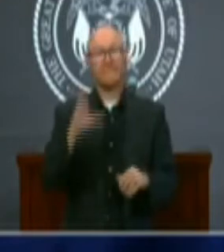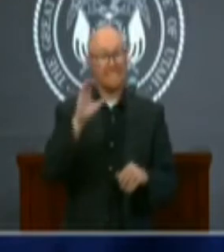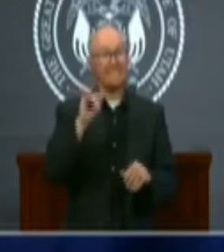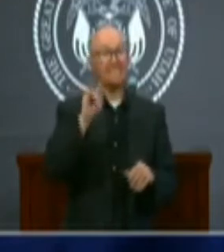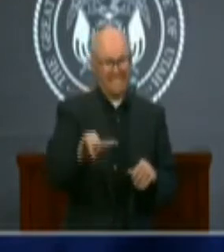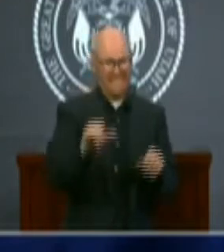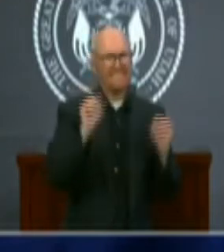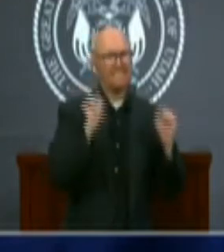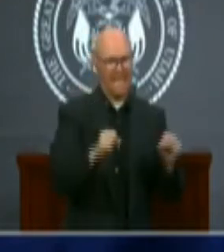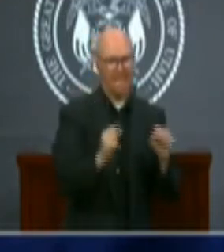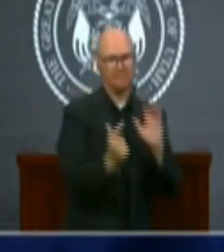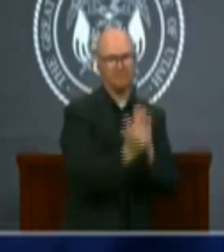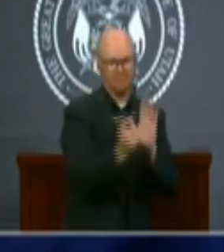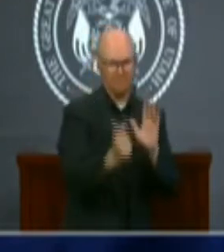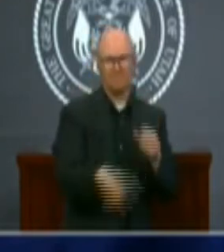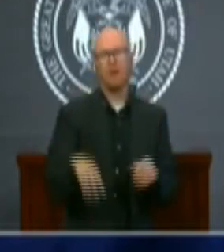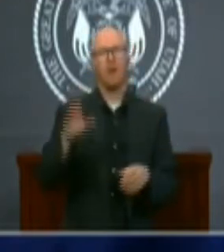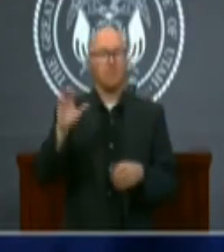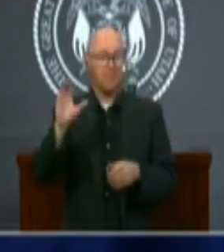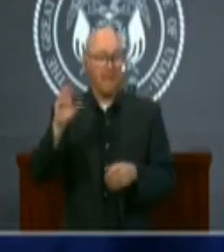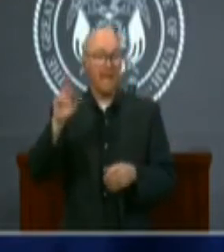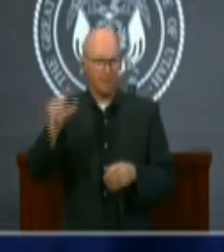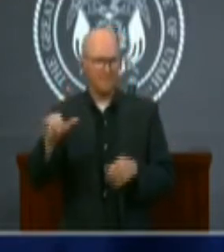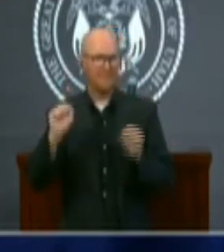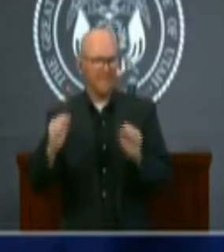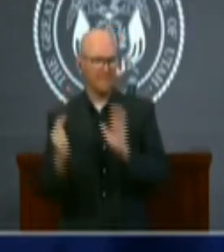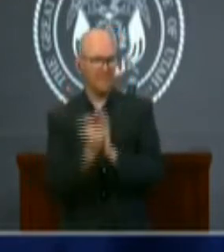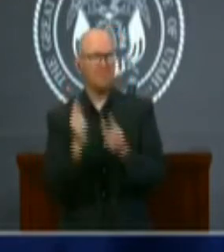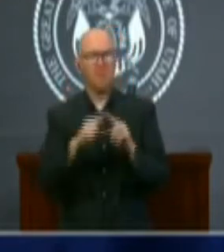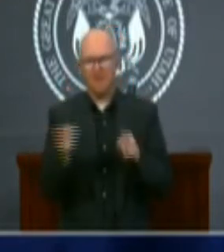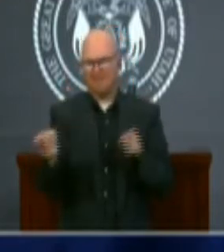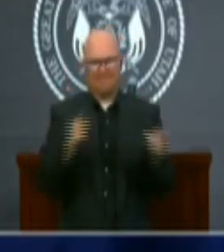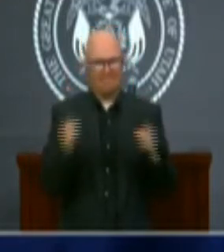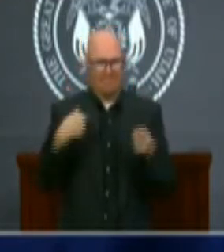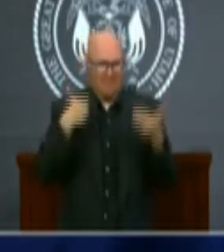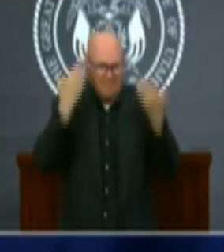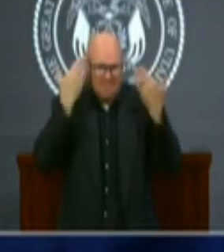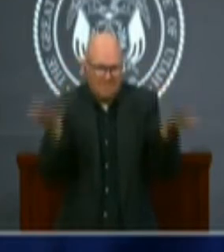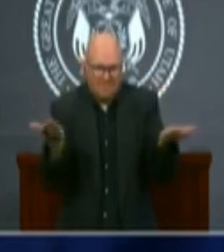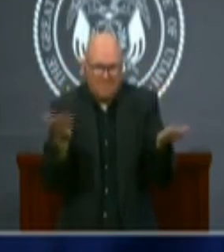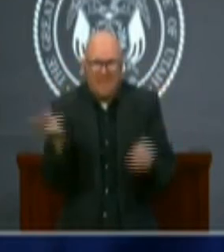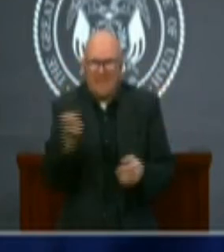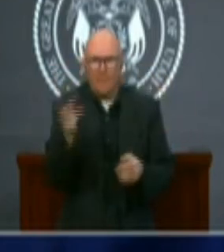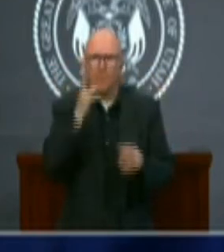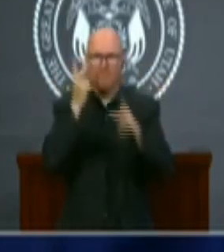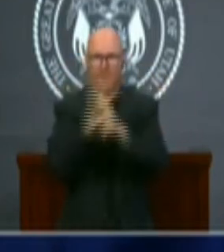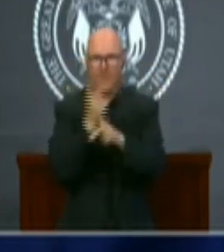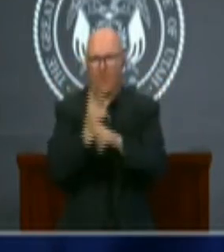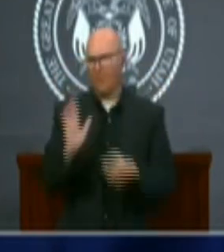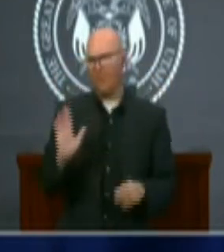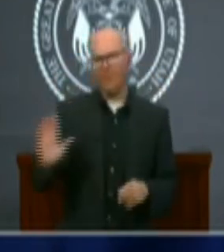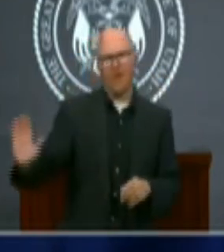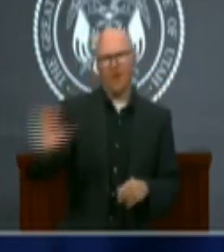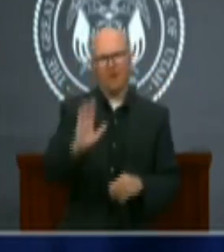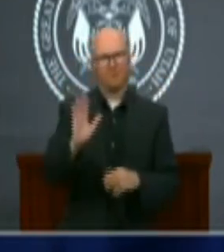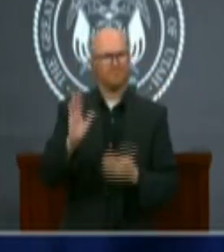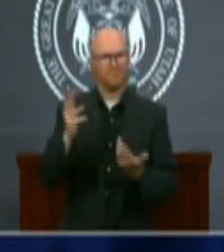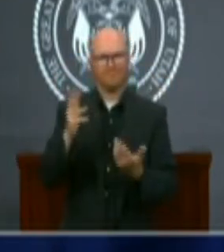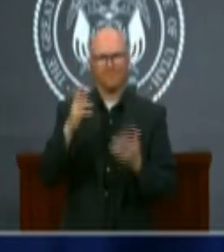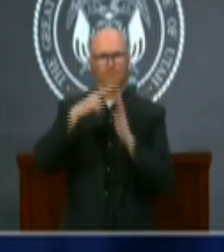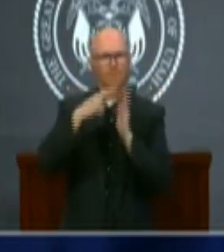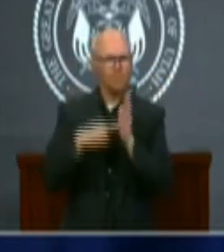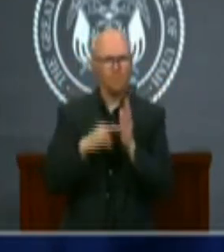to some extent. And that depends on how close they are to wildland-urban interfaces. Again, the statute is fairly complex. We want to